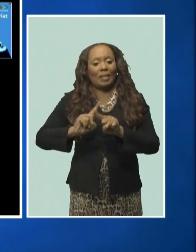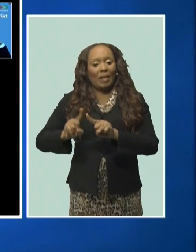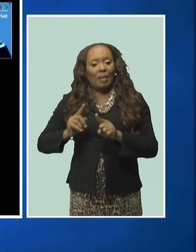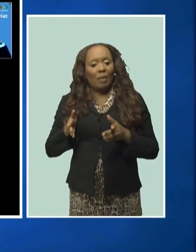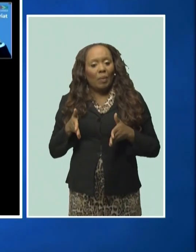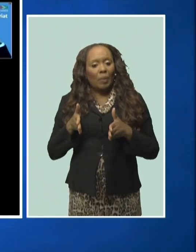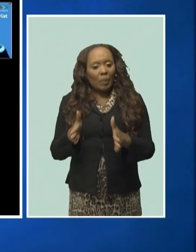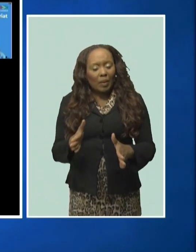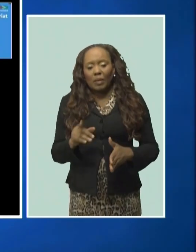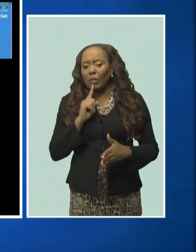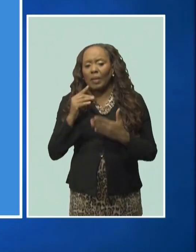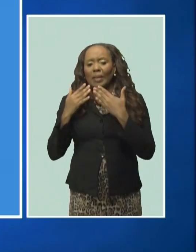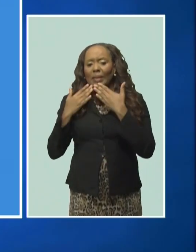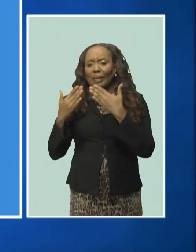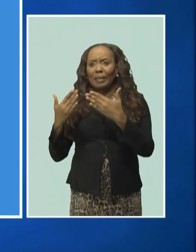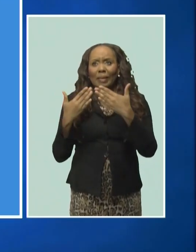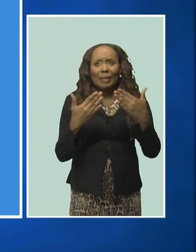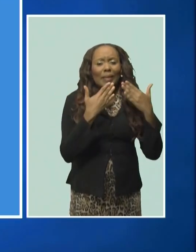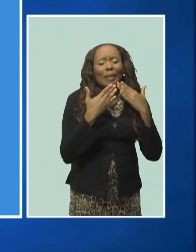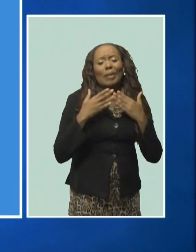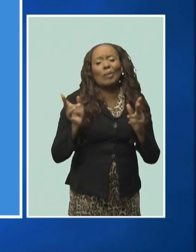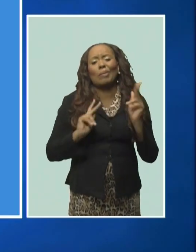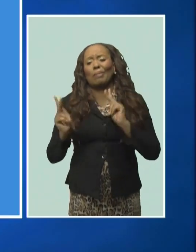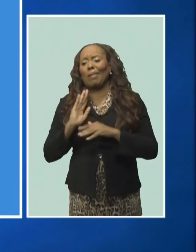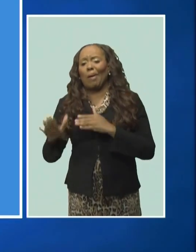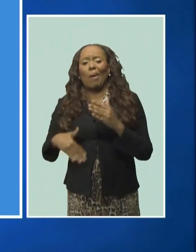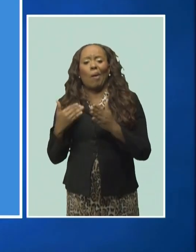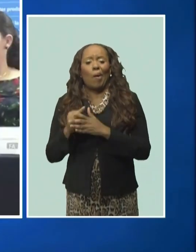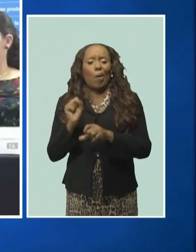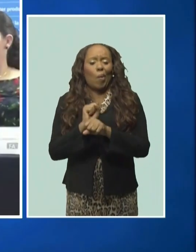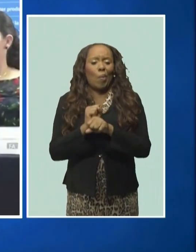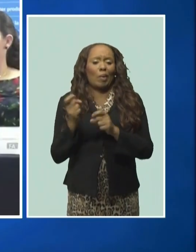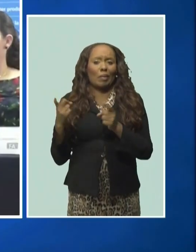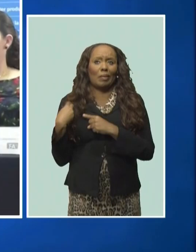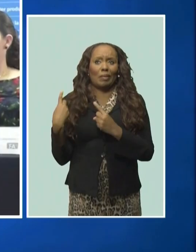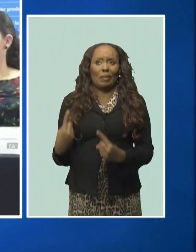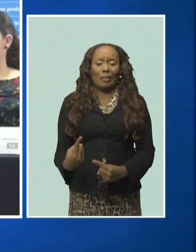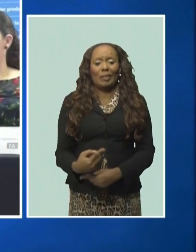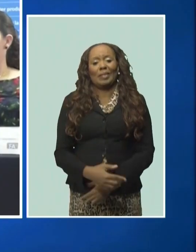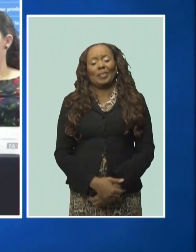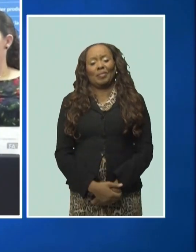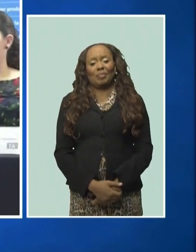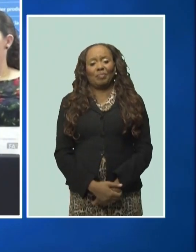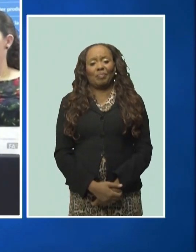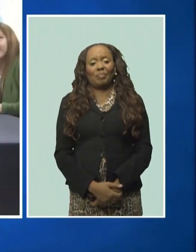with Barbados in several areas, and he extended gratitude for all the work undertaken.